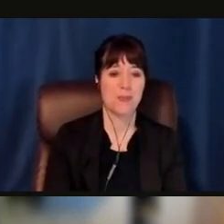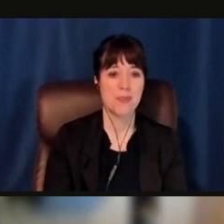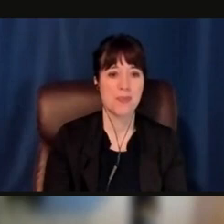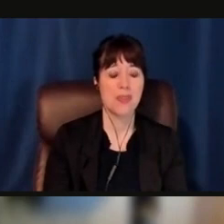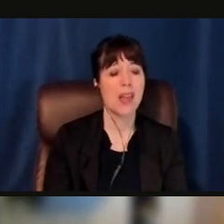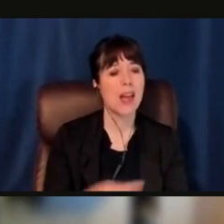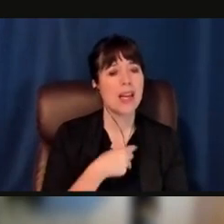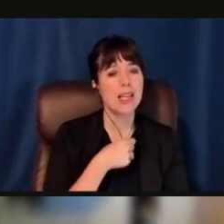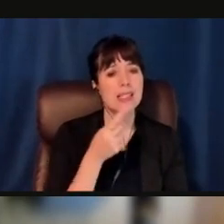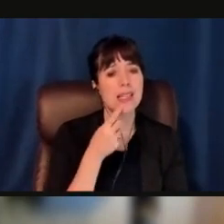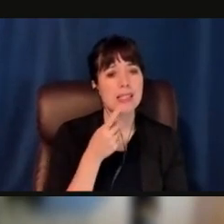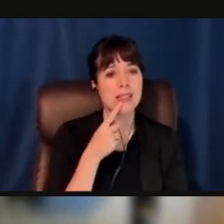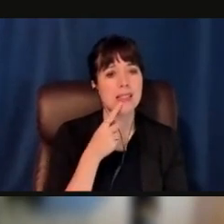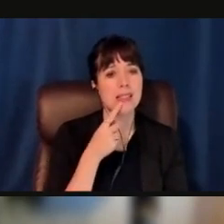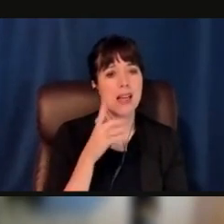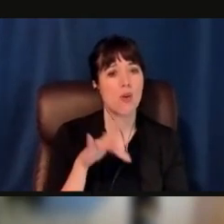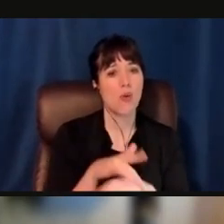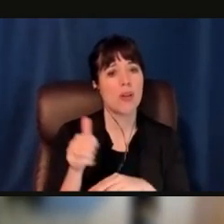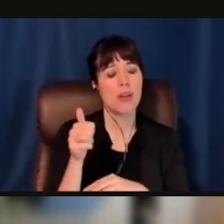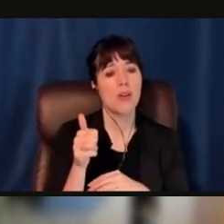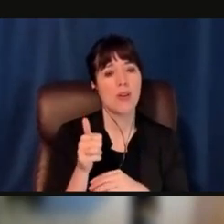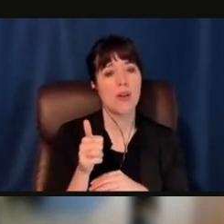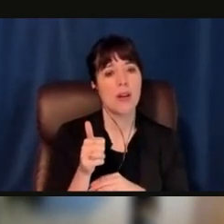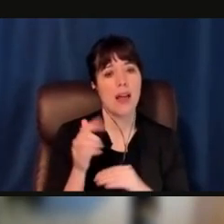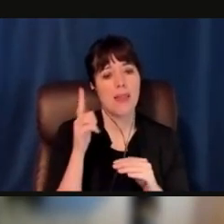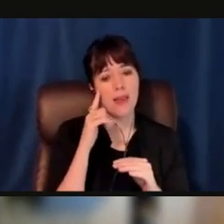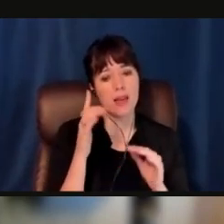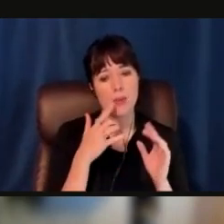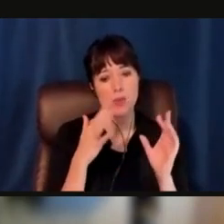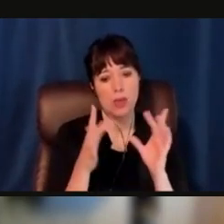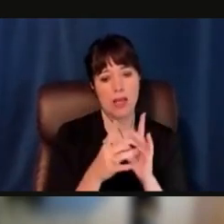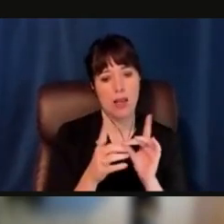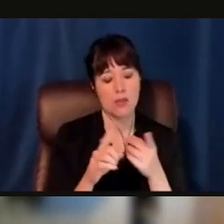As I mentioned earlier, I think it was related